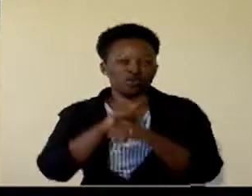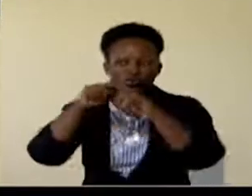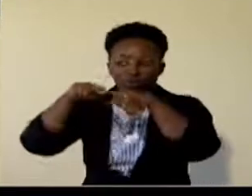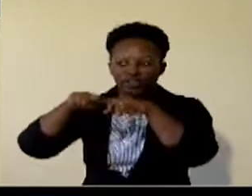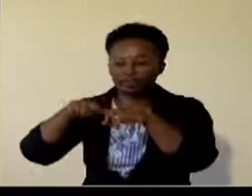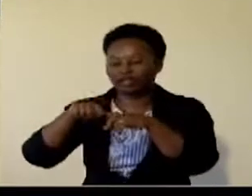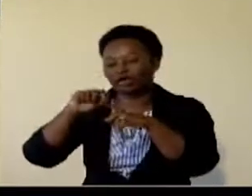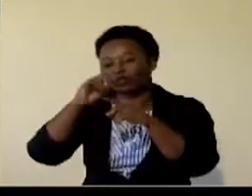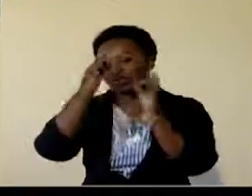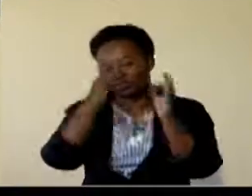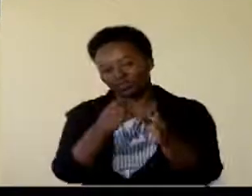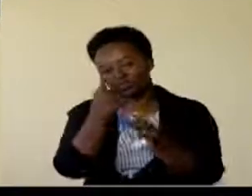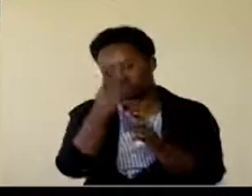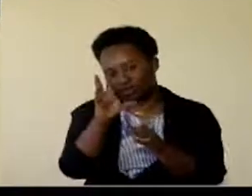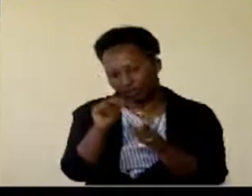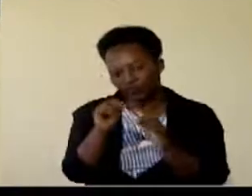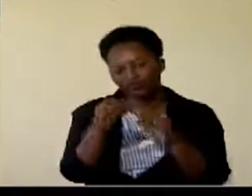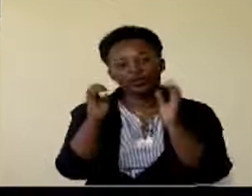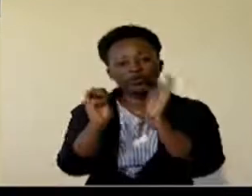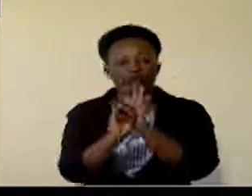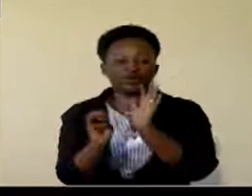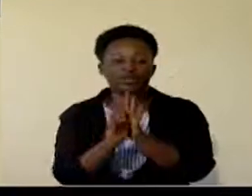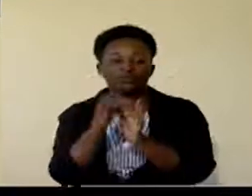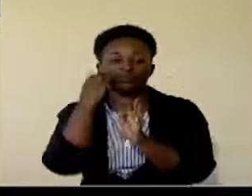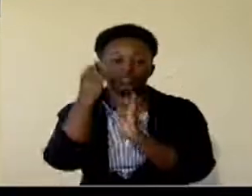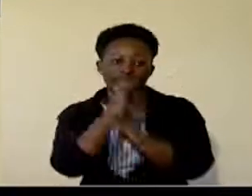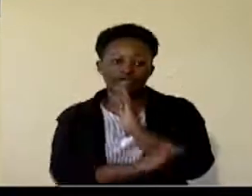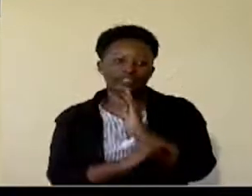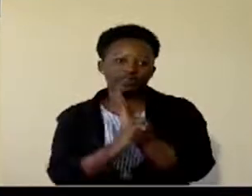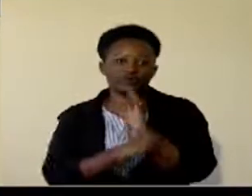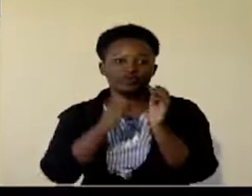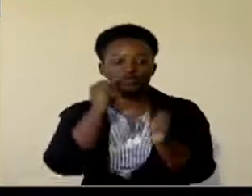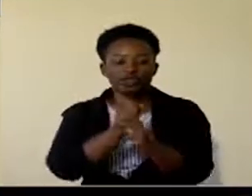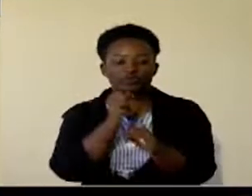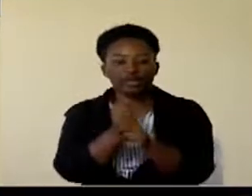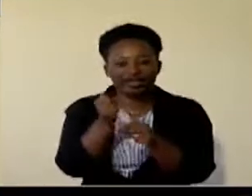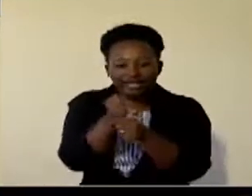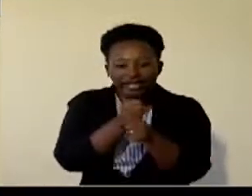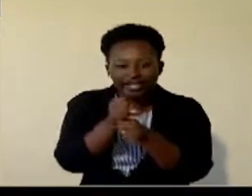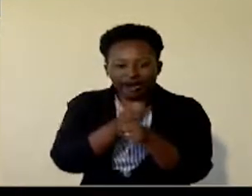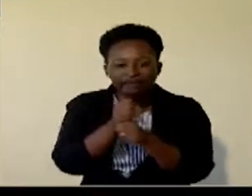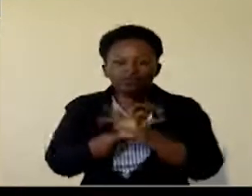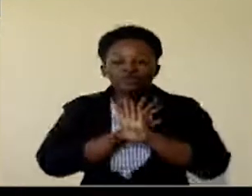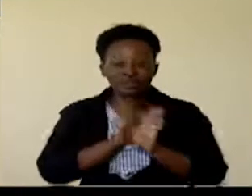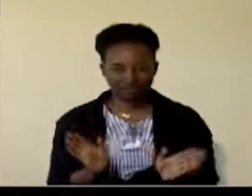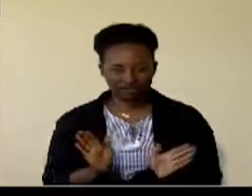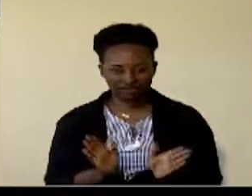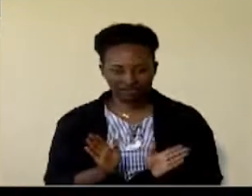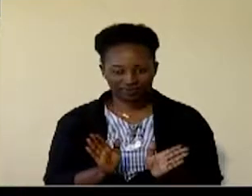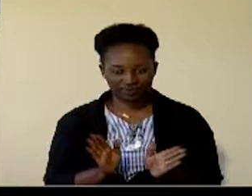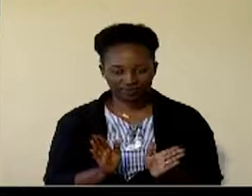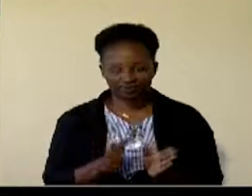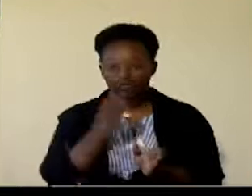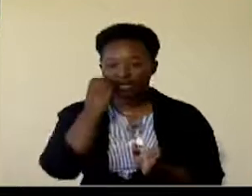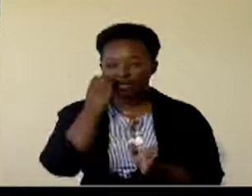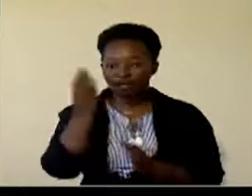on one product. Take an example. Now, if a country is producing only coffee, now, if